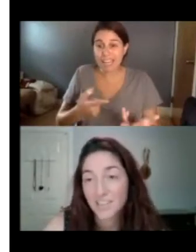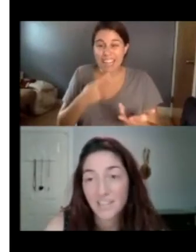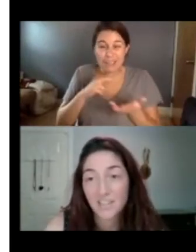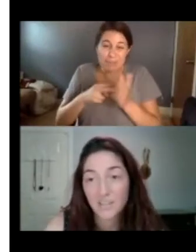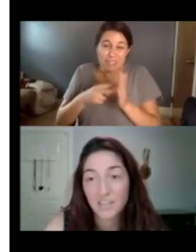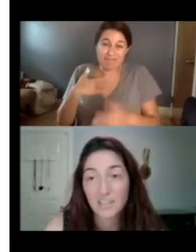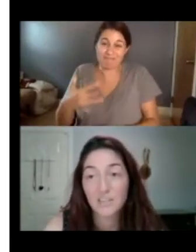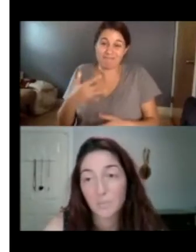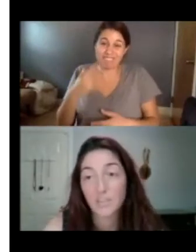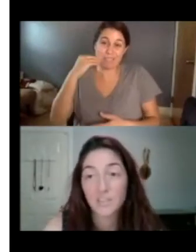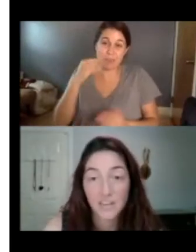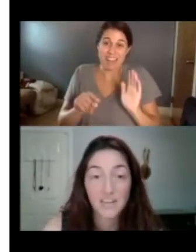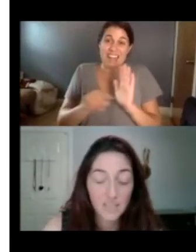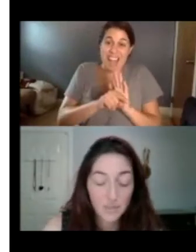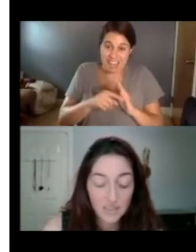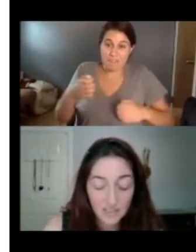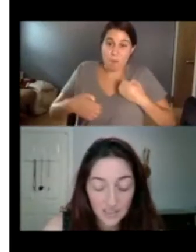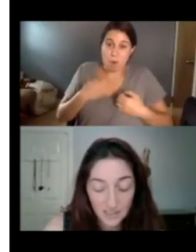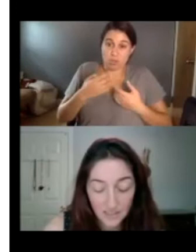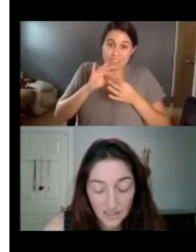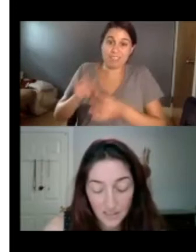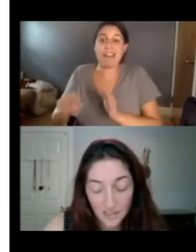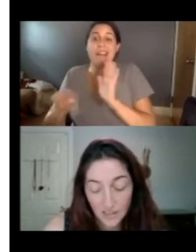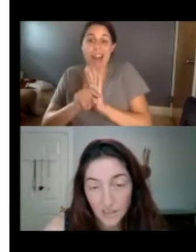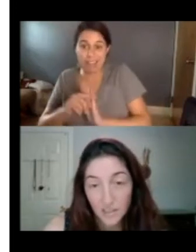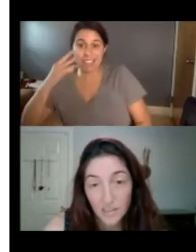negative reactions and distress in response to negative experiences.